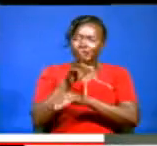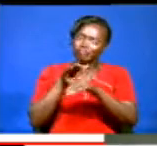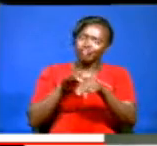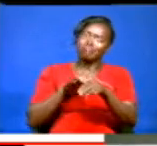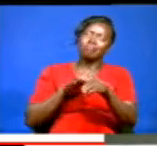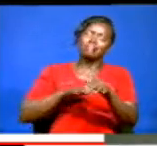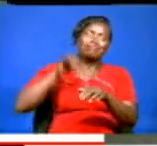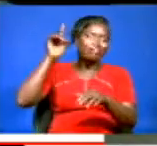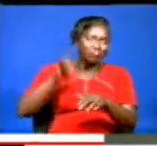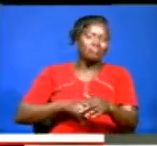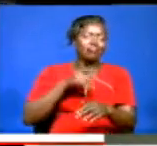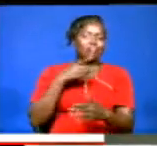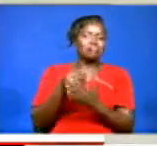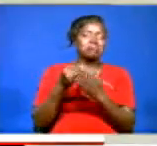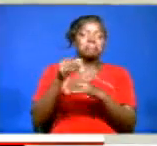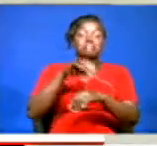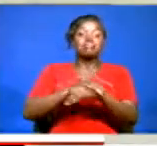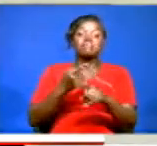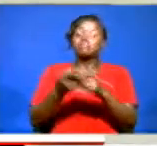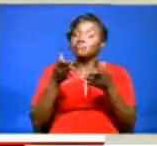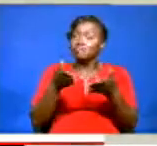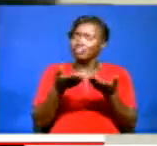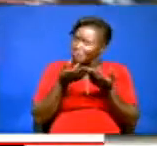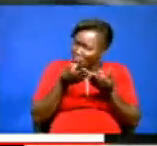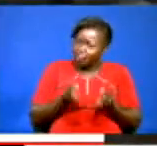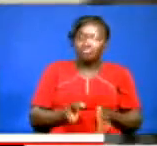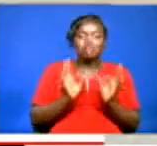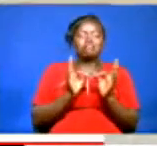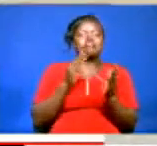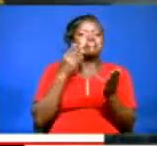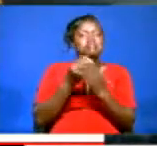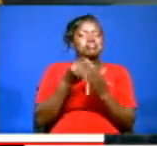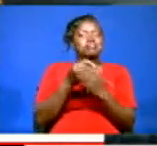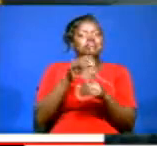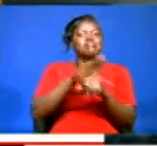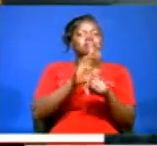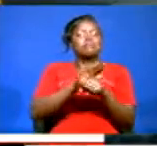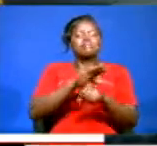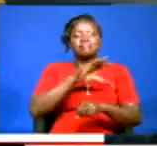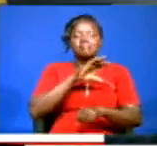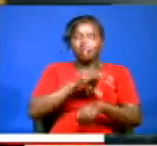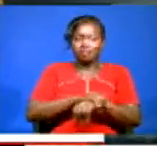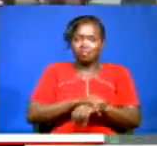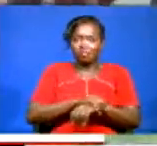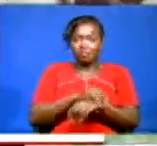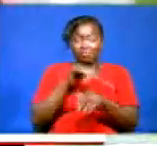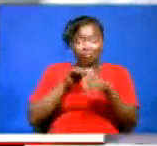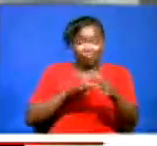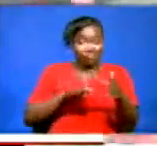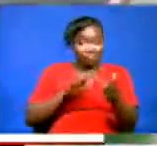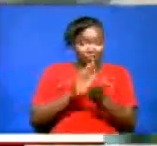wezi pata pesa mingi. Saa hii jam hakuna, tunatangeneza pesa mingi, tunashukuru Mungu. Wakati iko jam pesa wezi tangeneza.